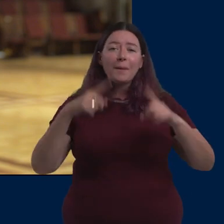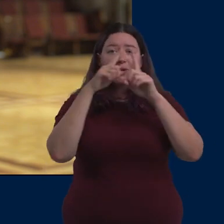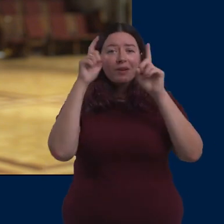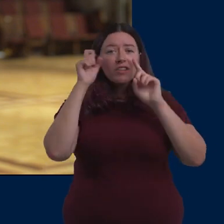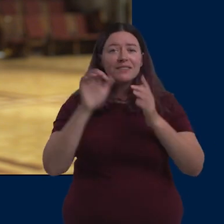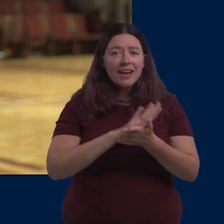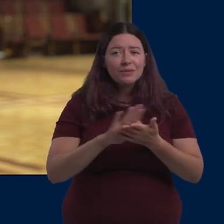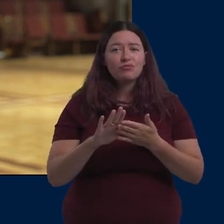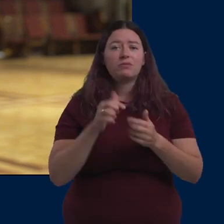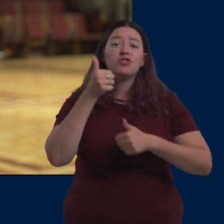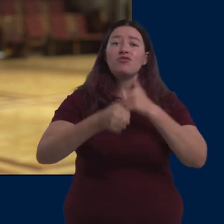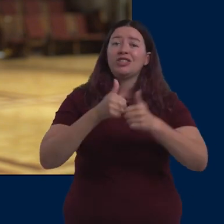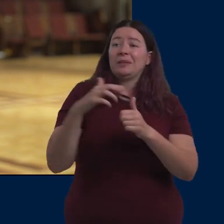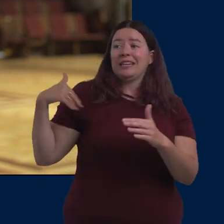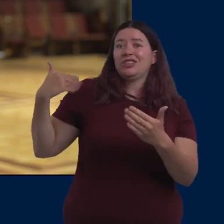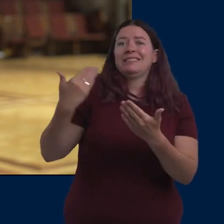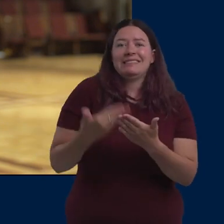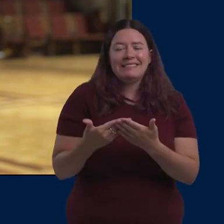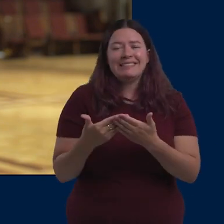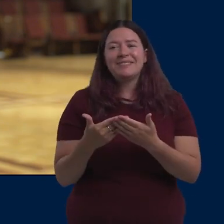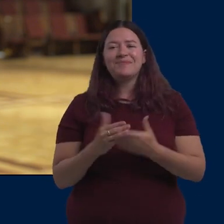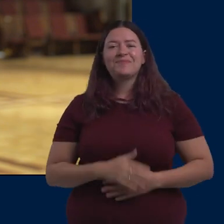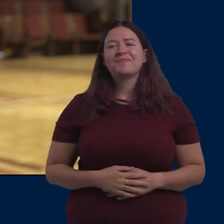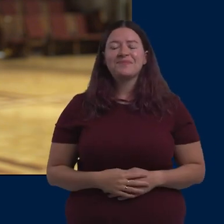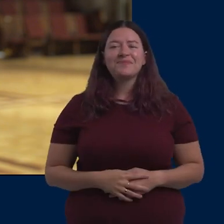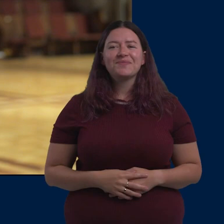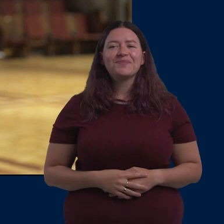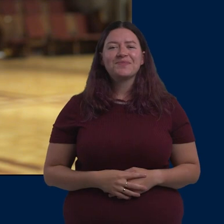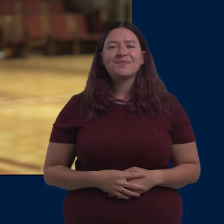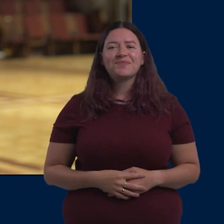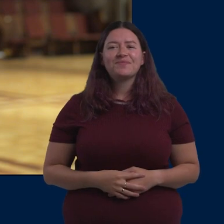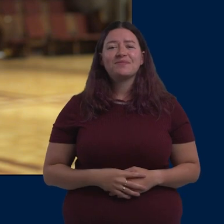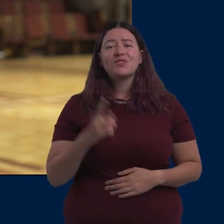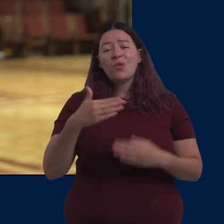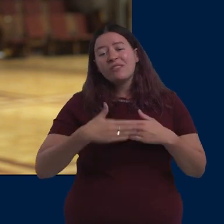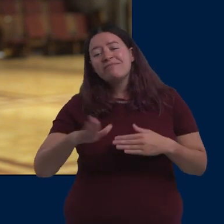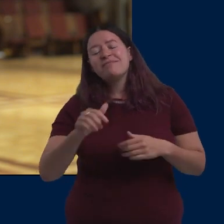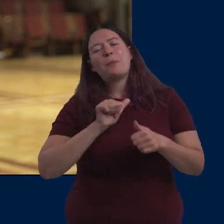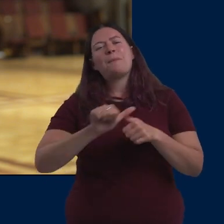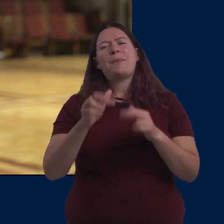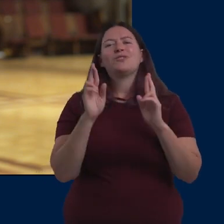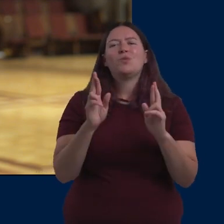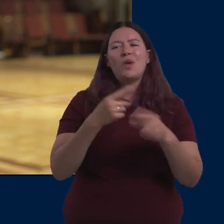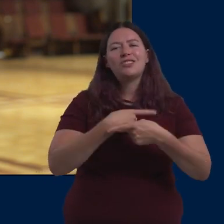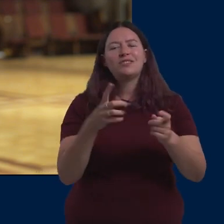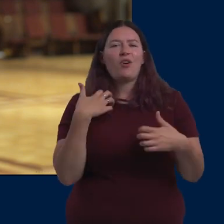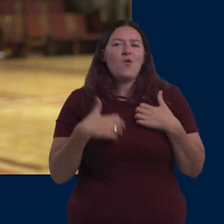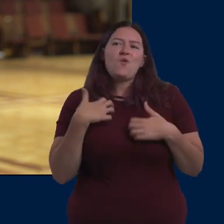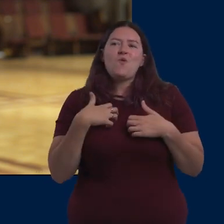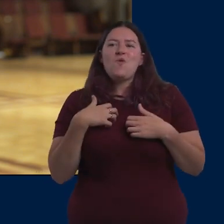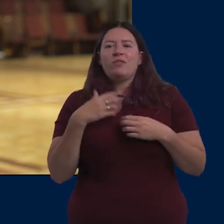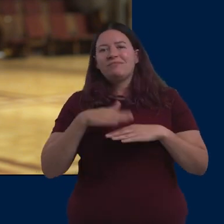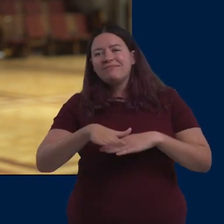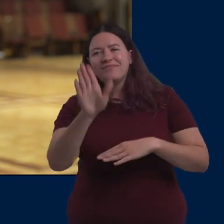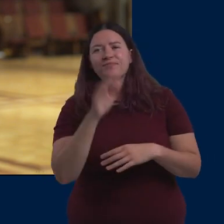Edinburgh. Congratulations on your progress so far. Every best wish for the exciting ride that you have ahead of